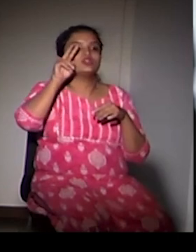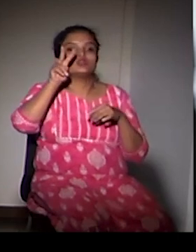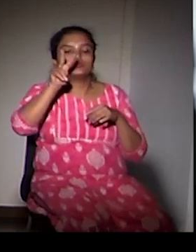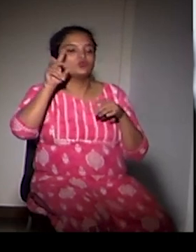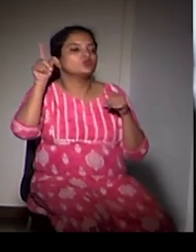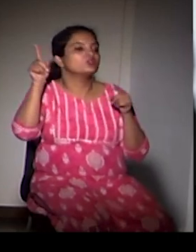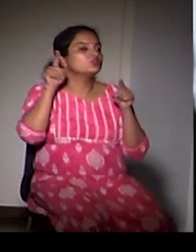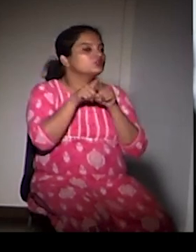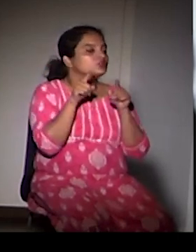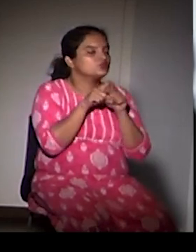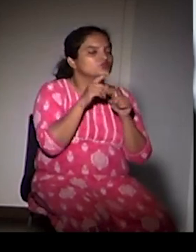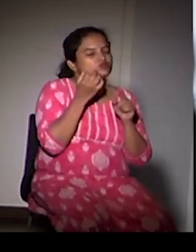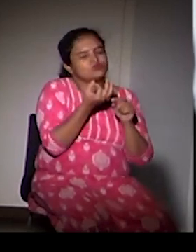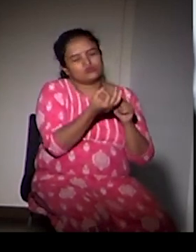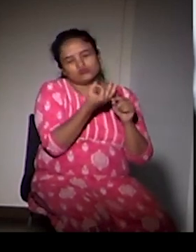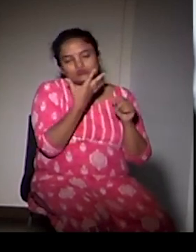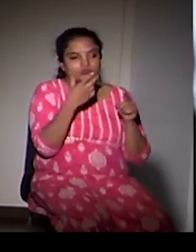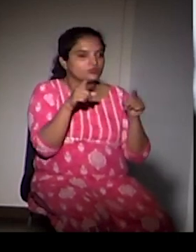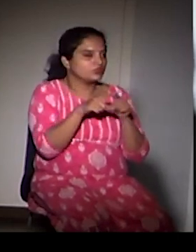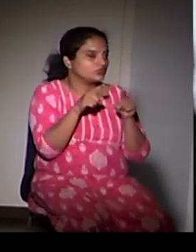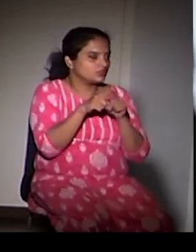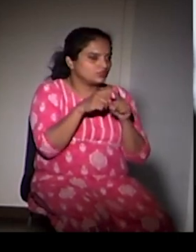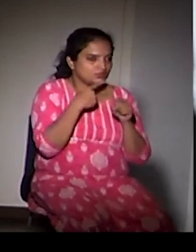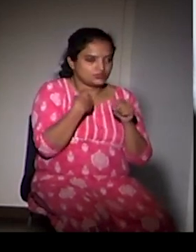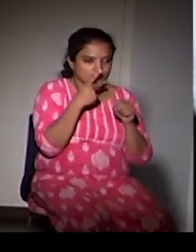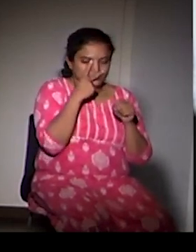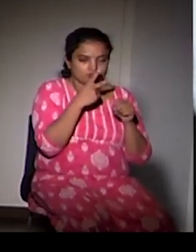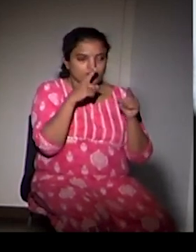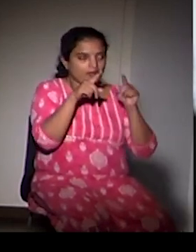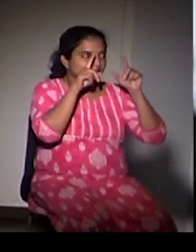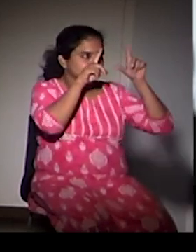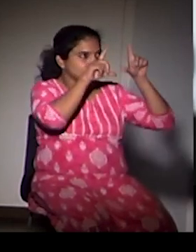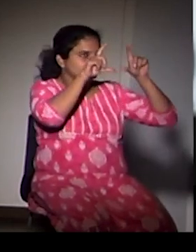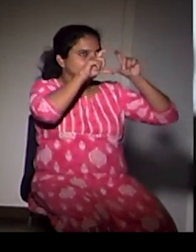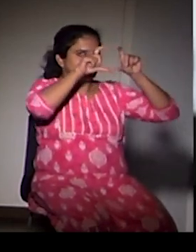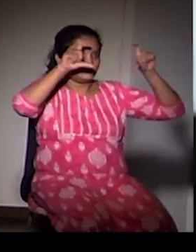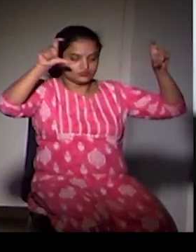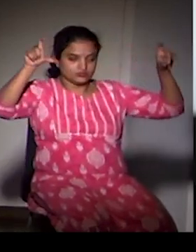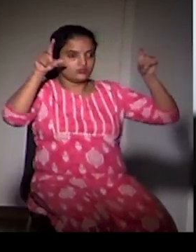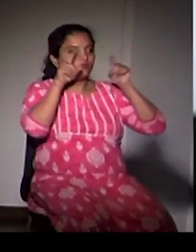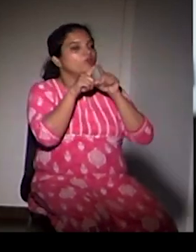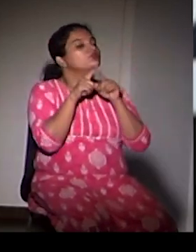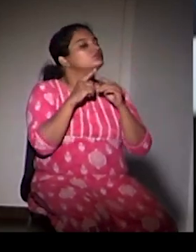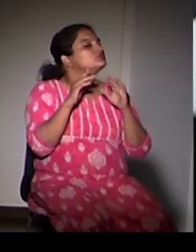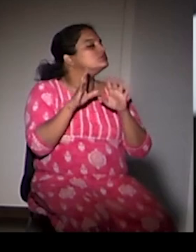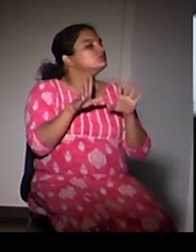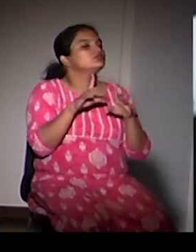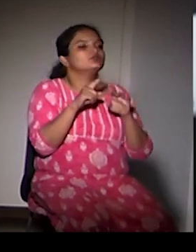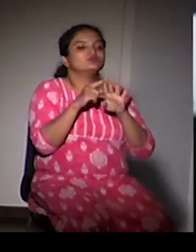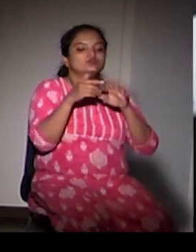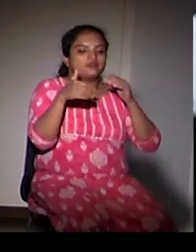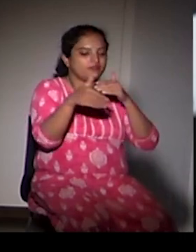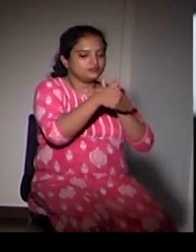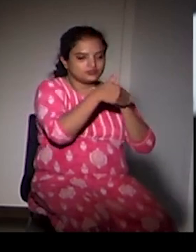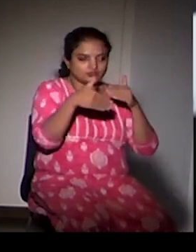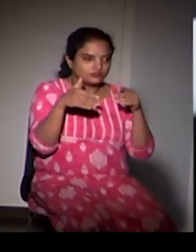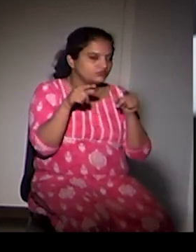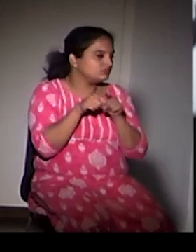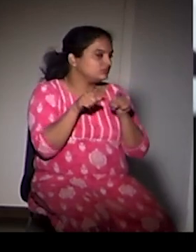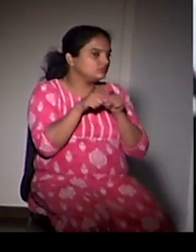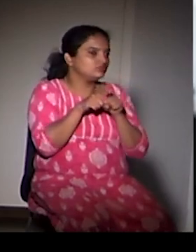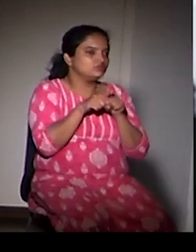the most amazing coloured tiles, and only on the front of the building, on the